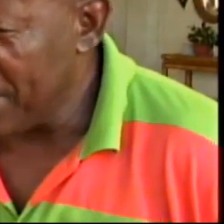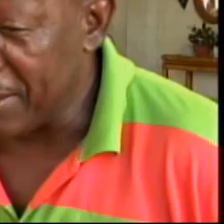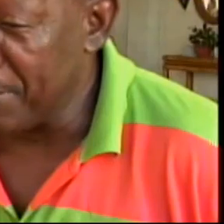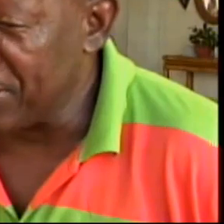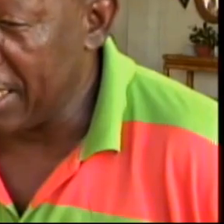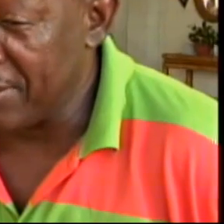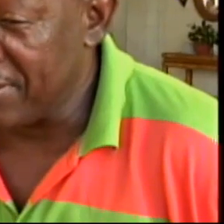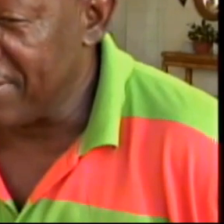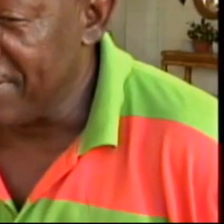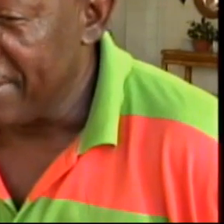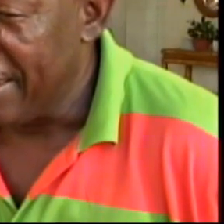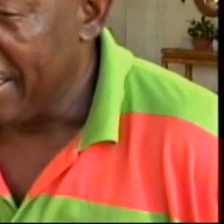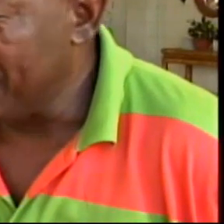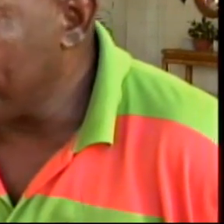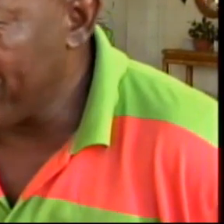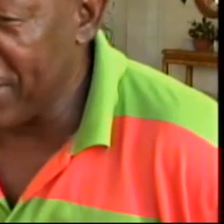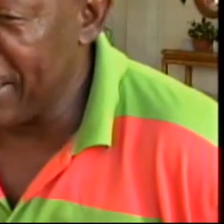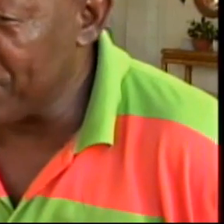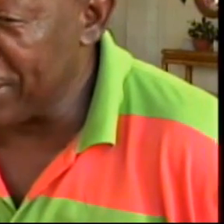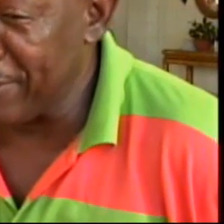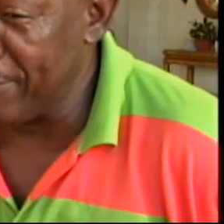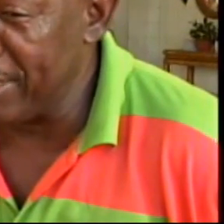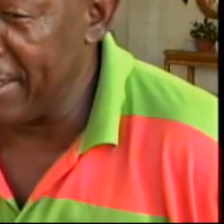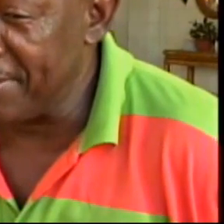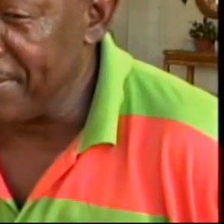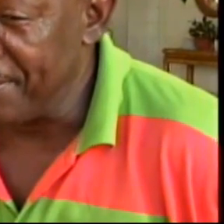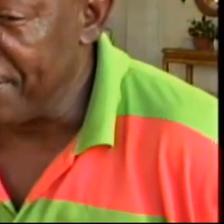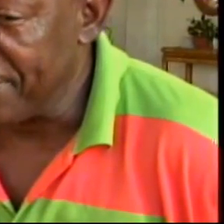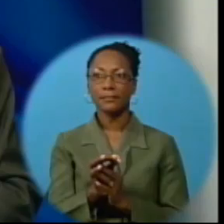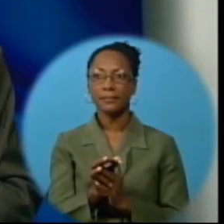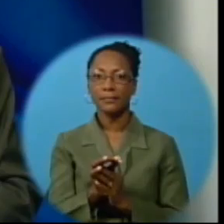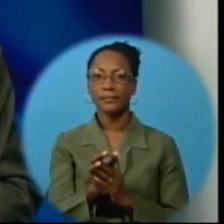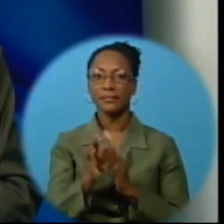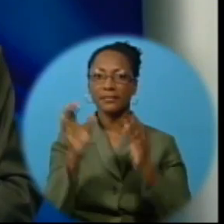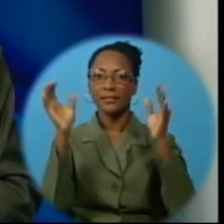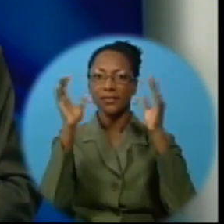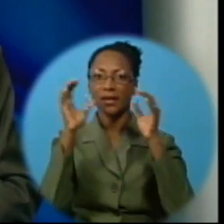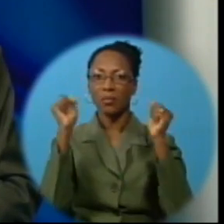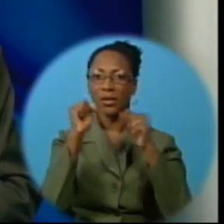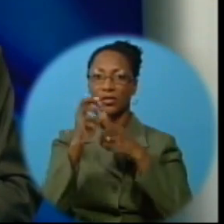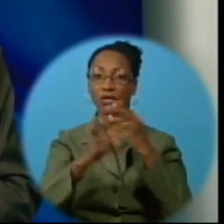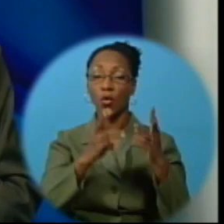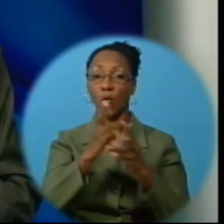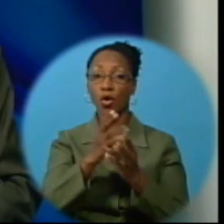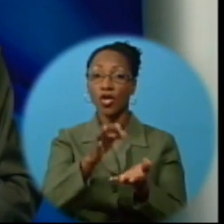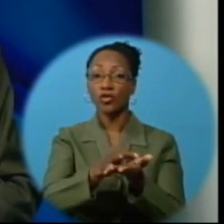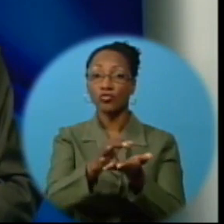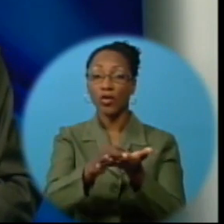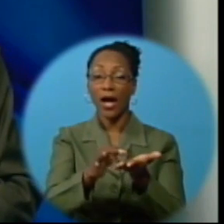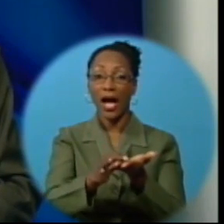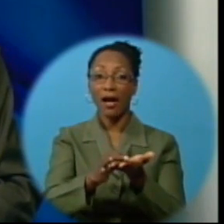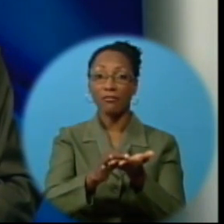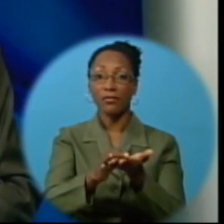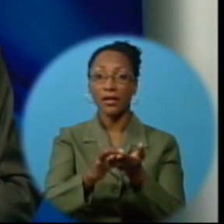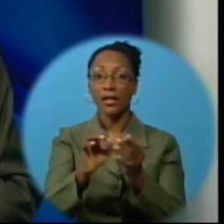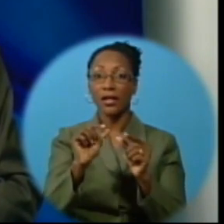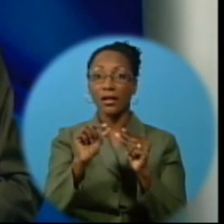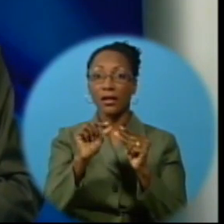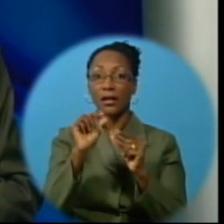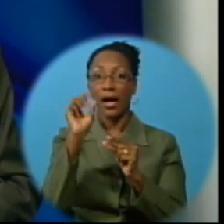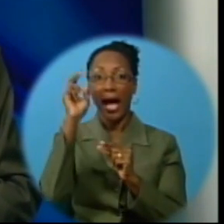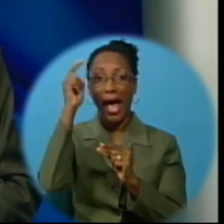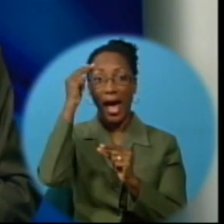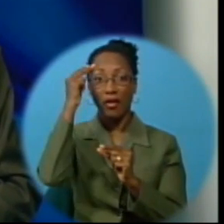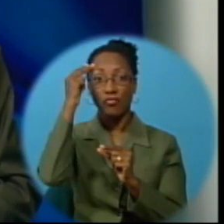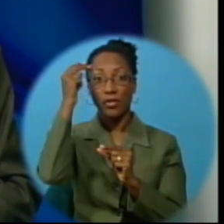not been to come to Checkers, and I don't think I'm going to give up yet. President of the World Drafts Federation, Harry Otten,